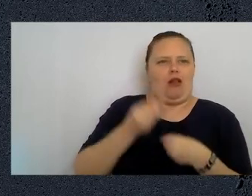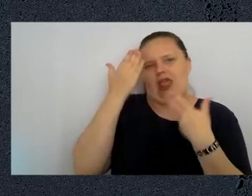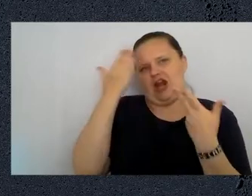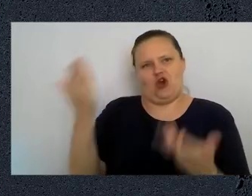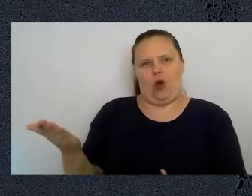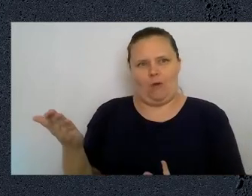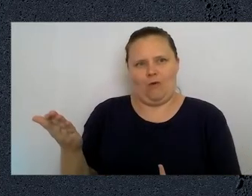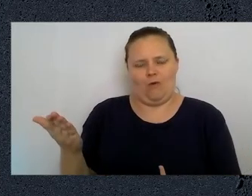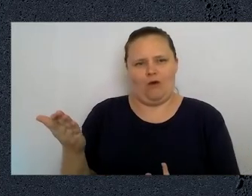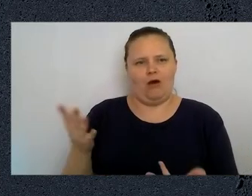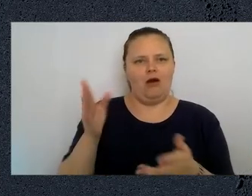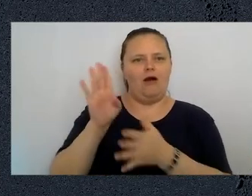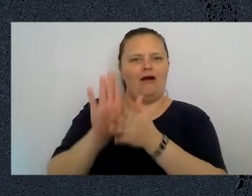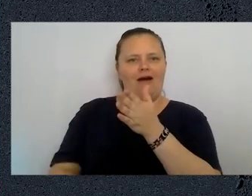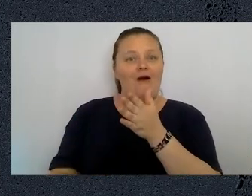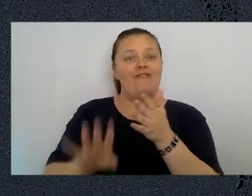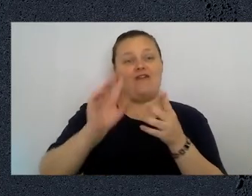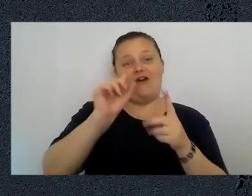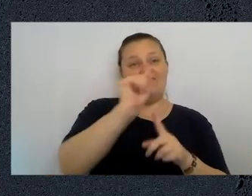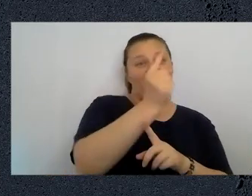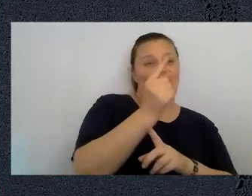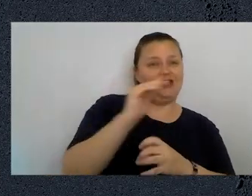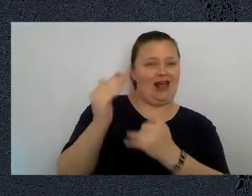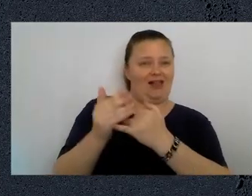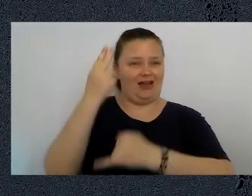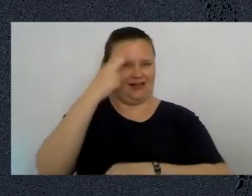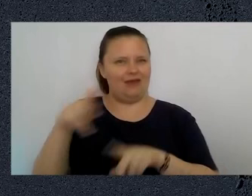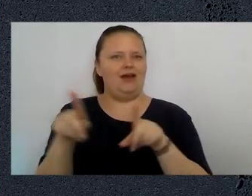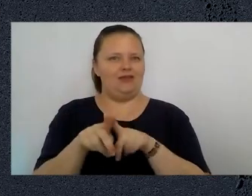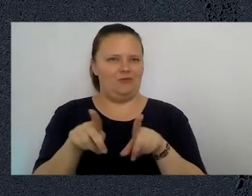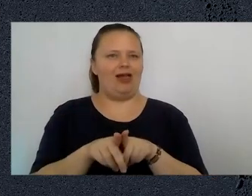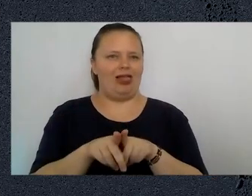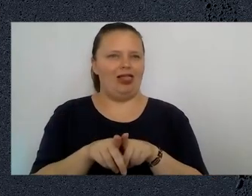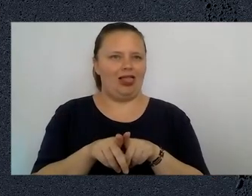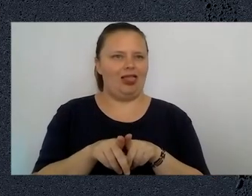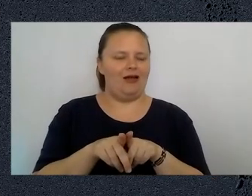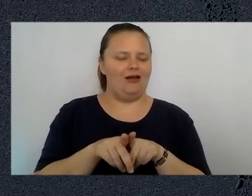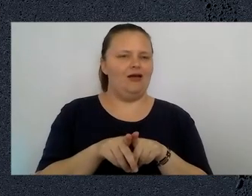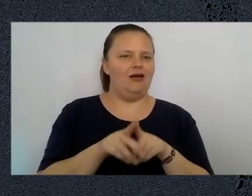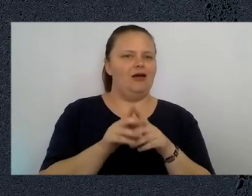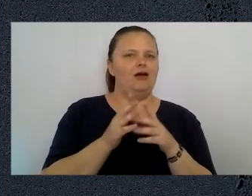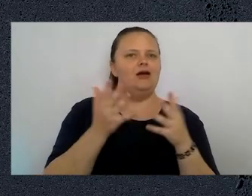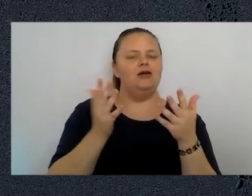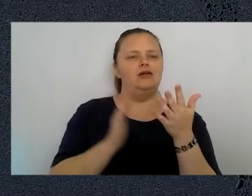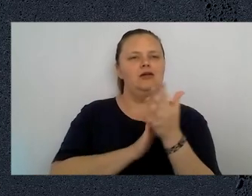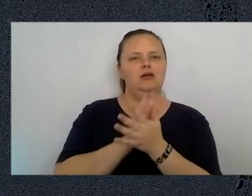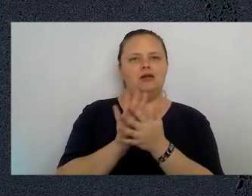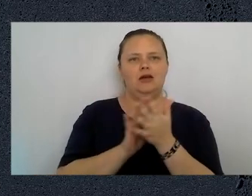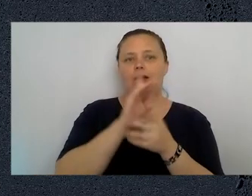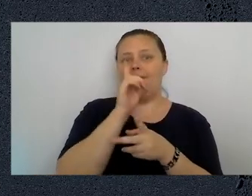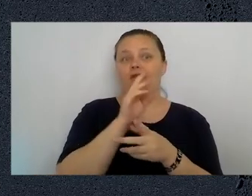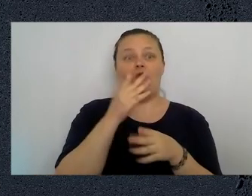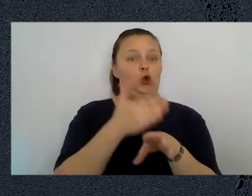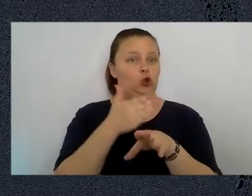remove the first and last names, actually. Mm. So they do, you know, people do that for job